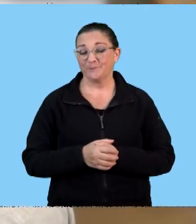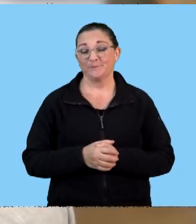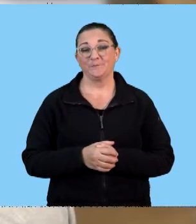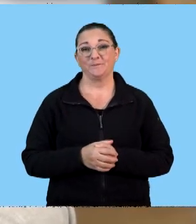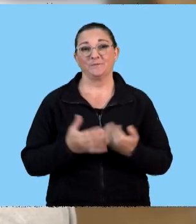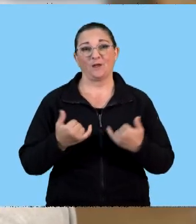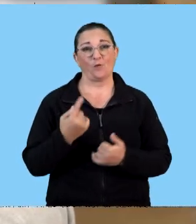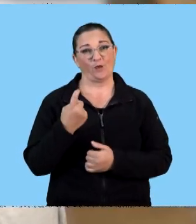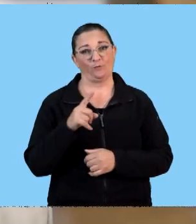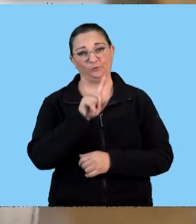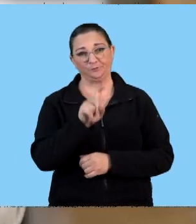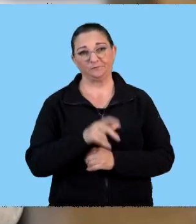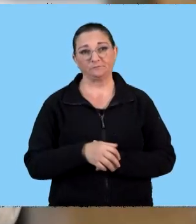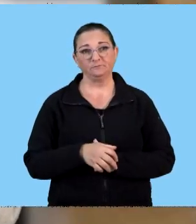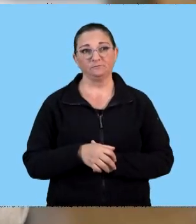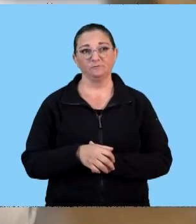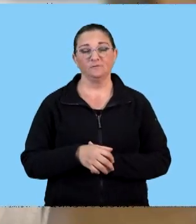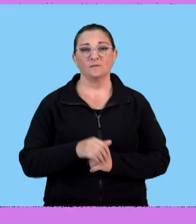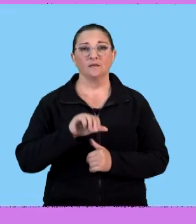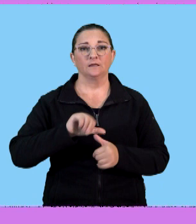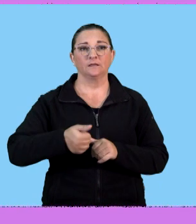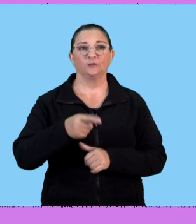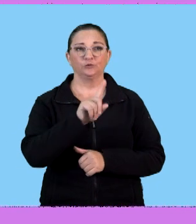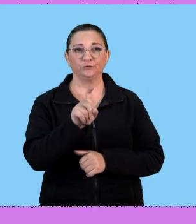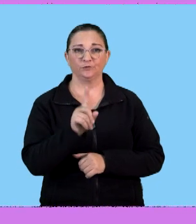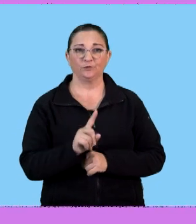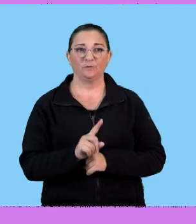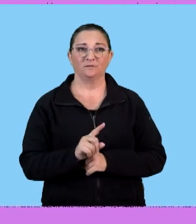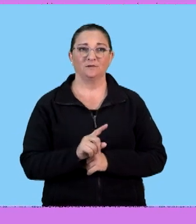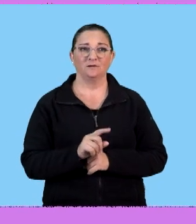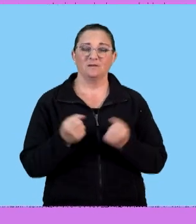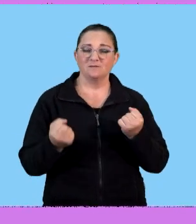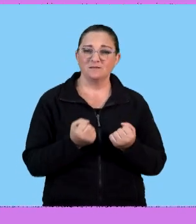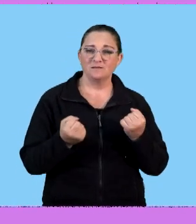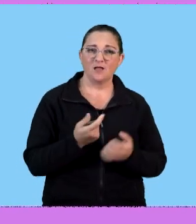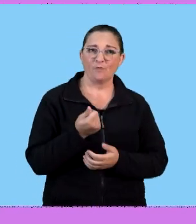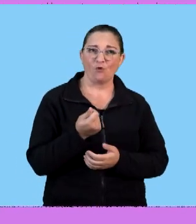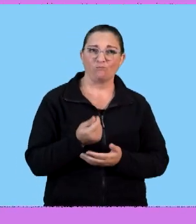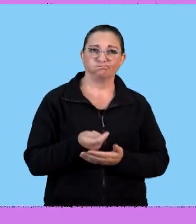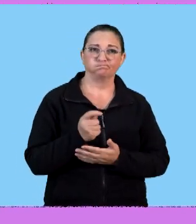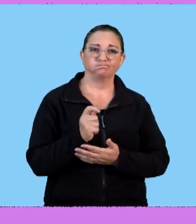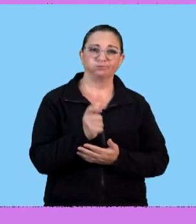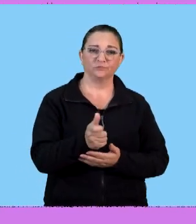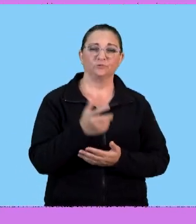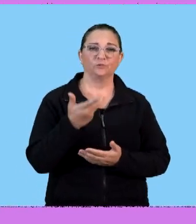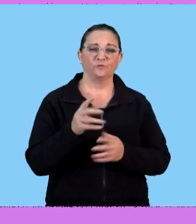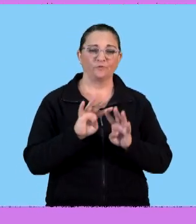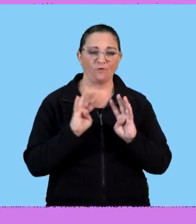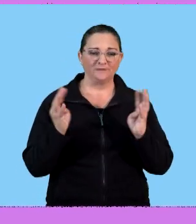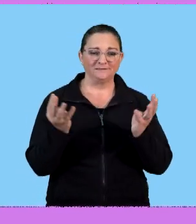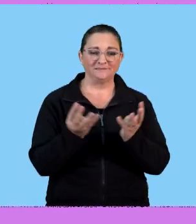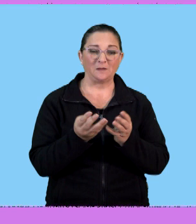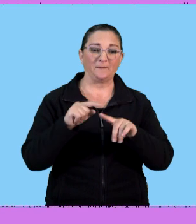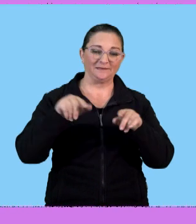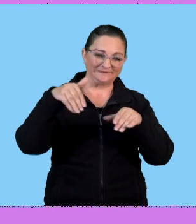right, let's look at one more question. The next question we are saying, the labor cost for the fencing, including the